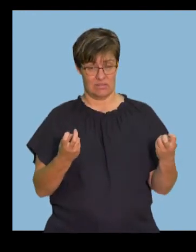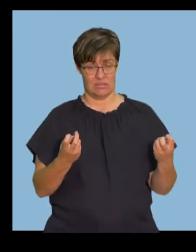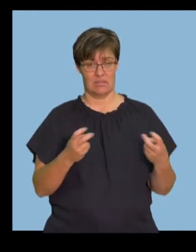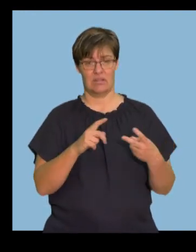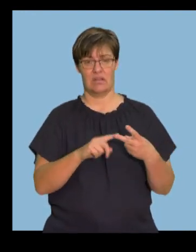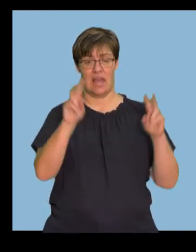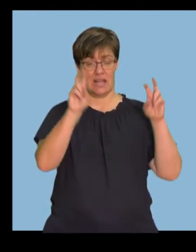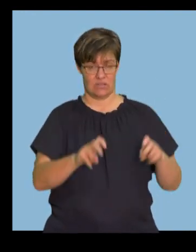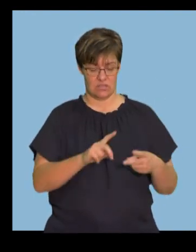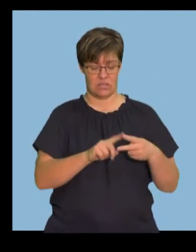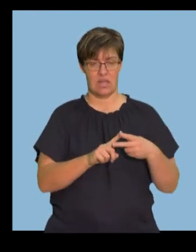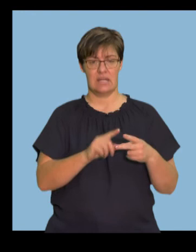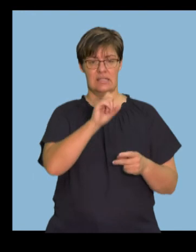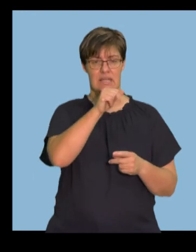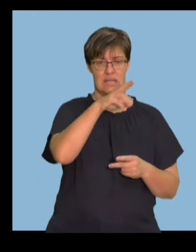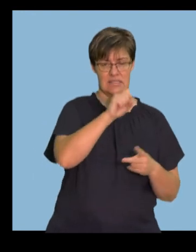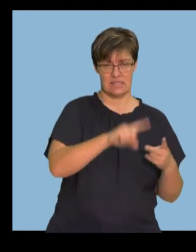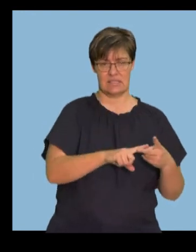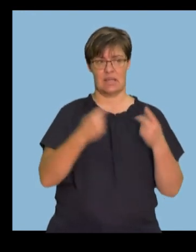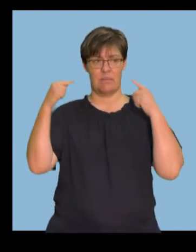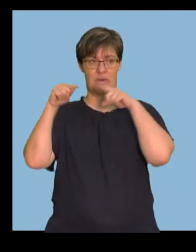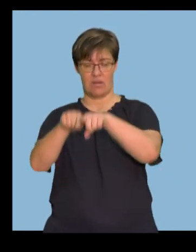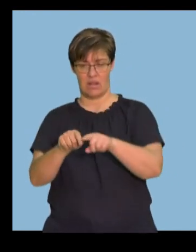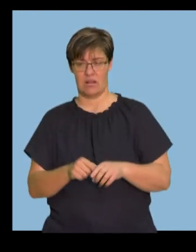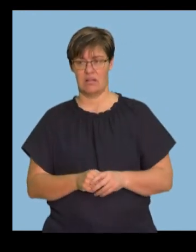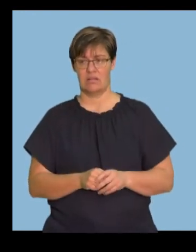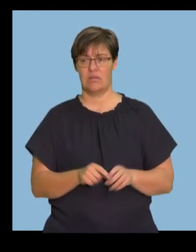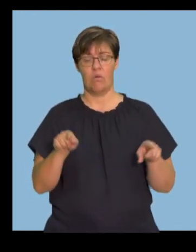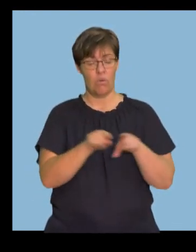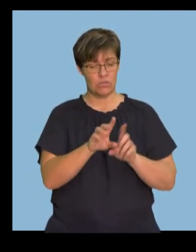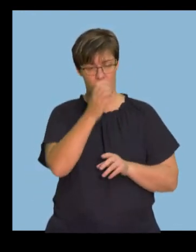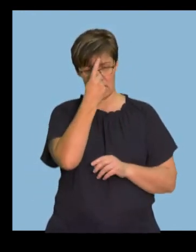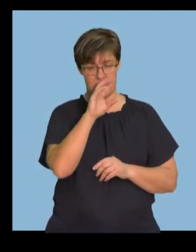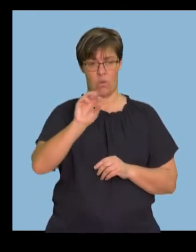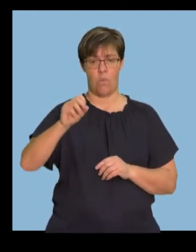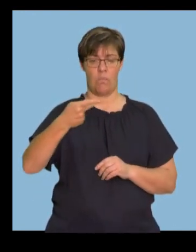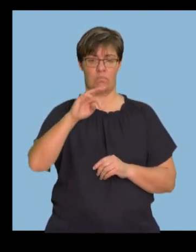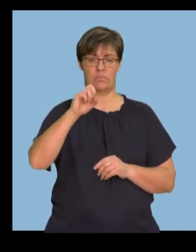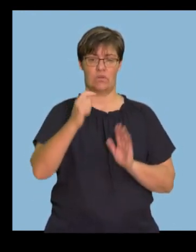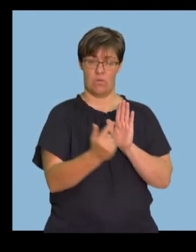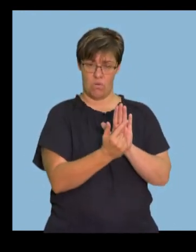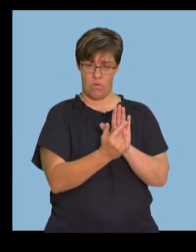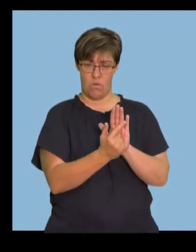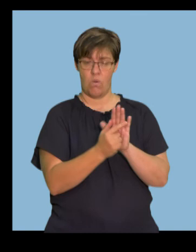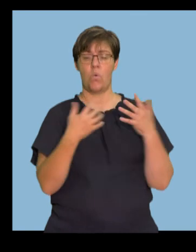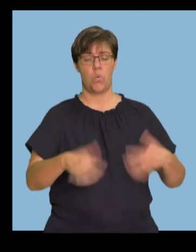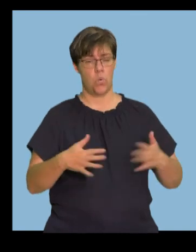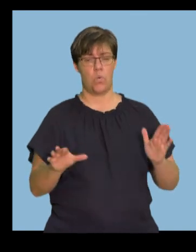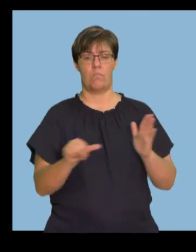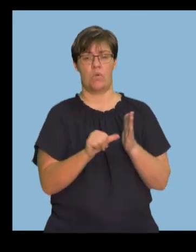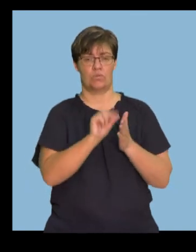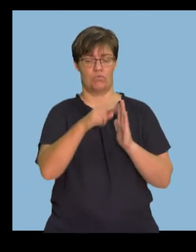electrical devices in series and parallel circuits, okay? And understand also that the Ohm's